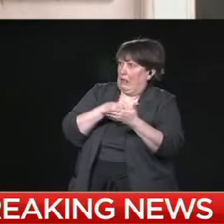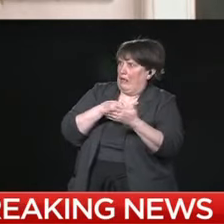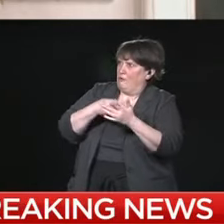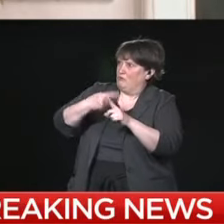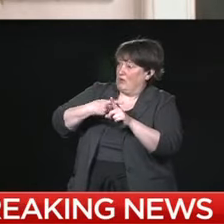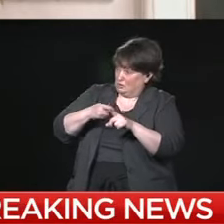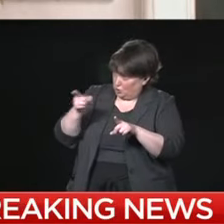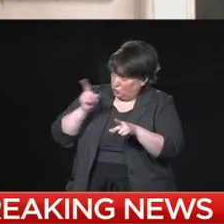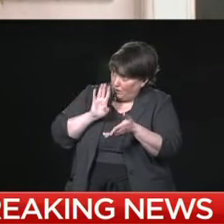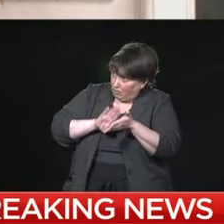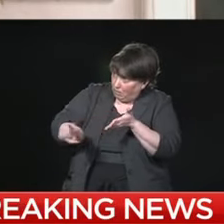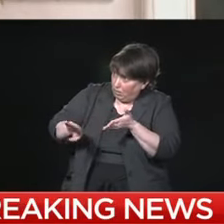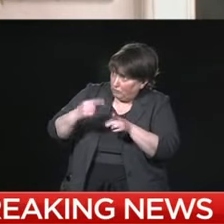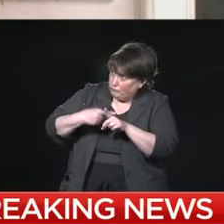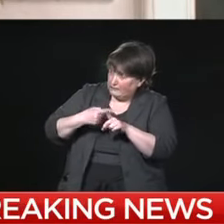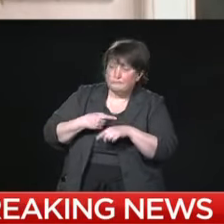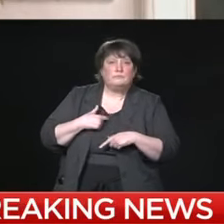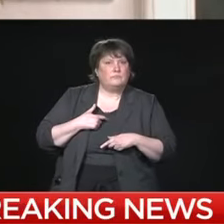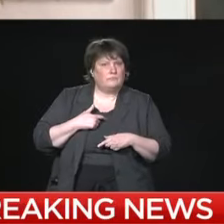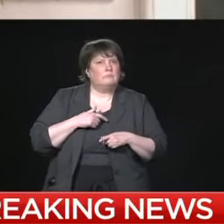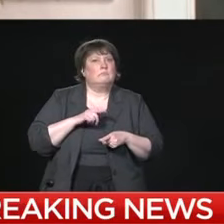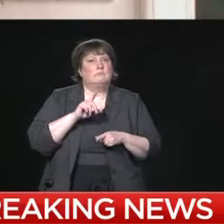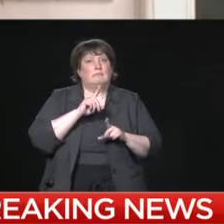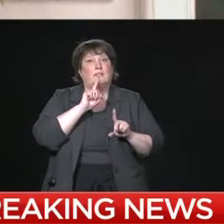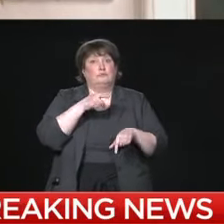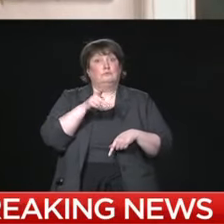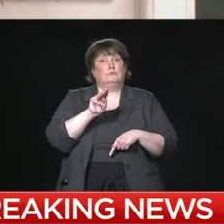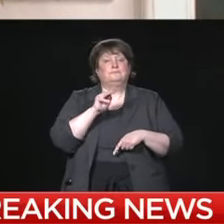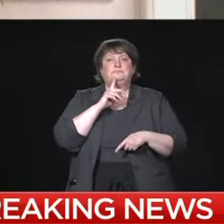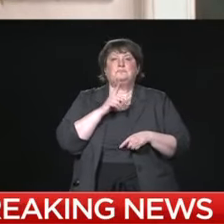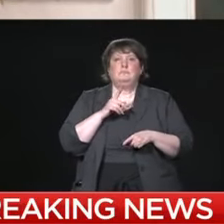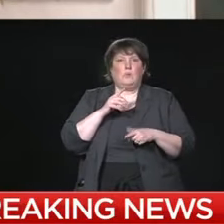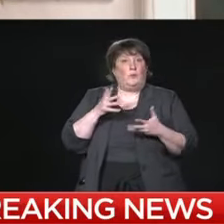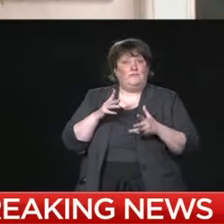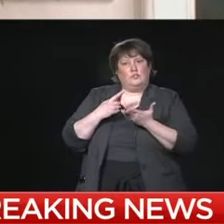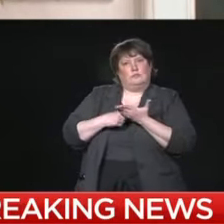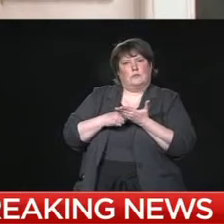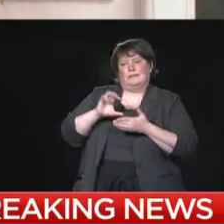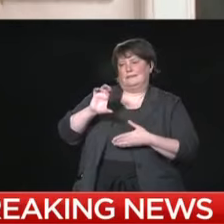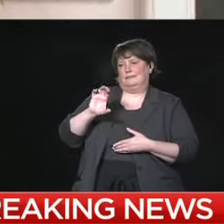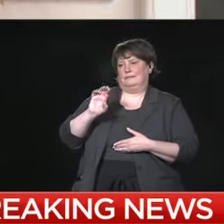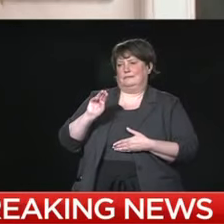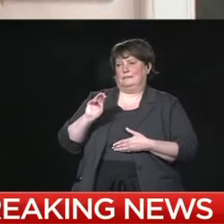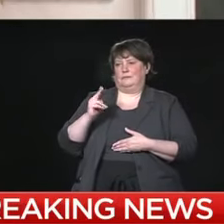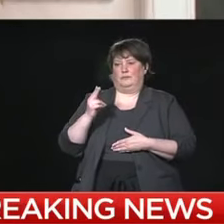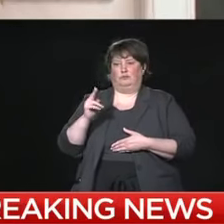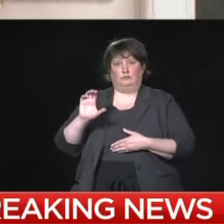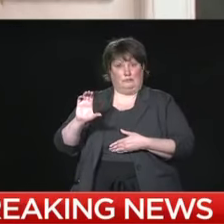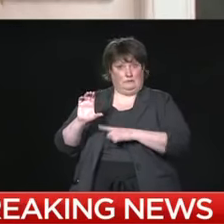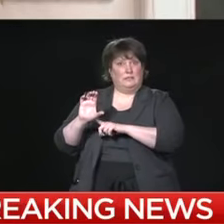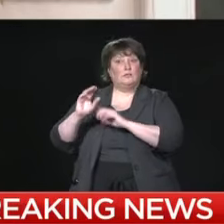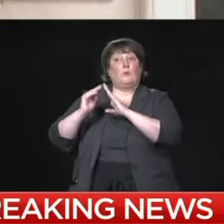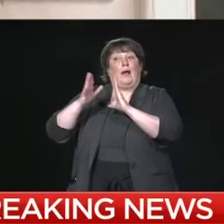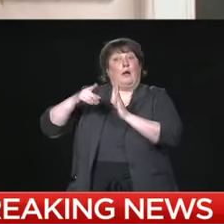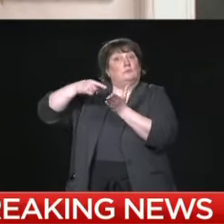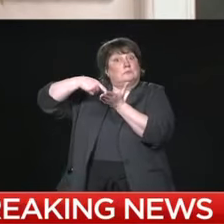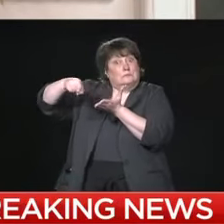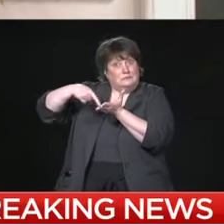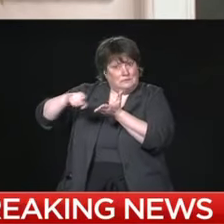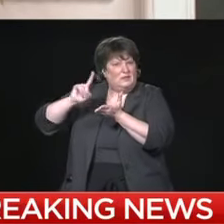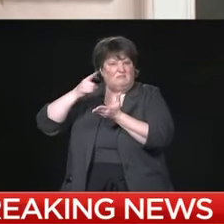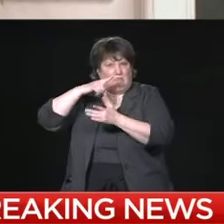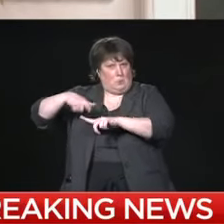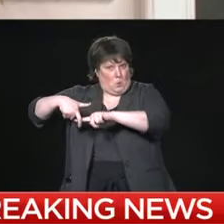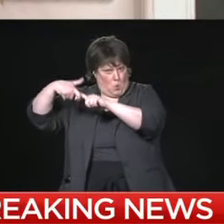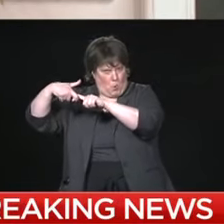on the table? We've already worked with CMHC to ensure that many mortgages are able to be deferred. We've put more